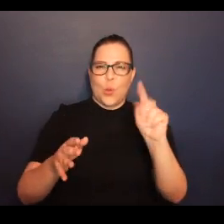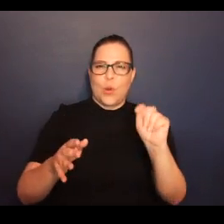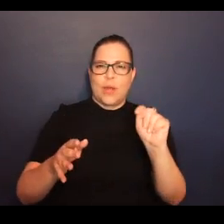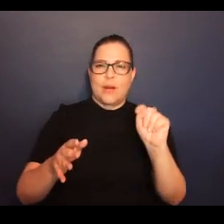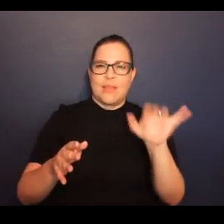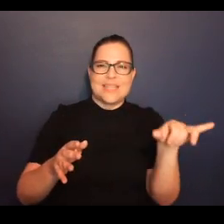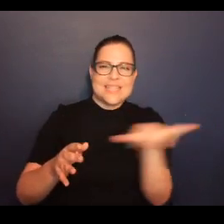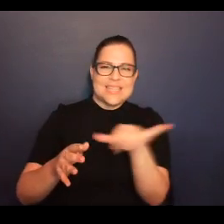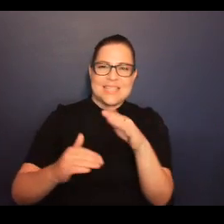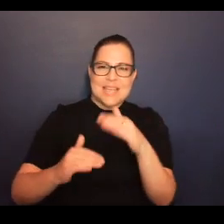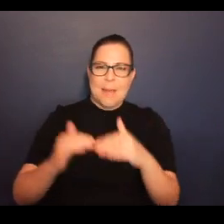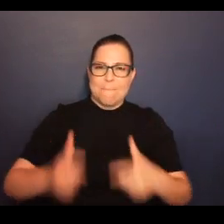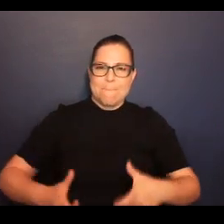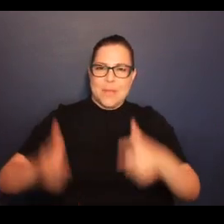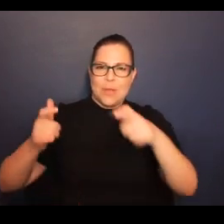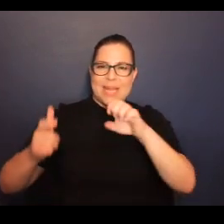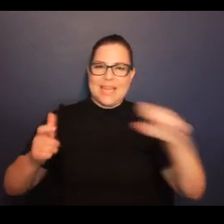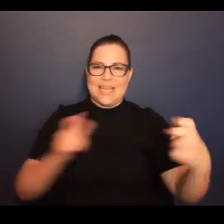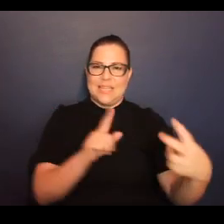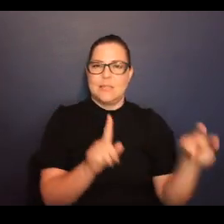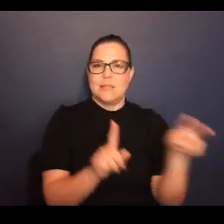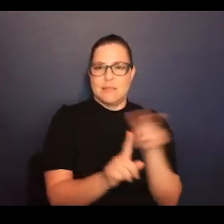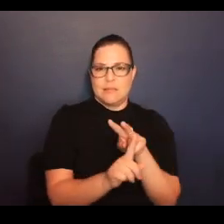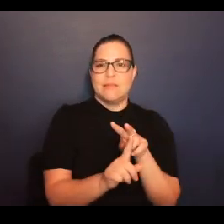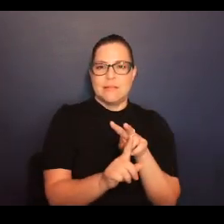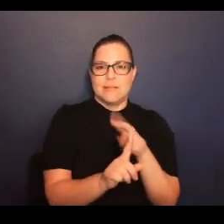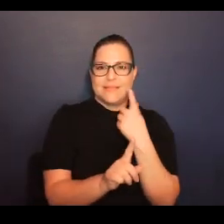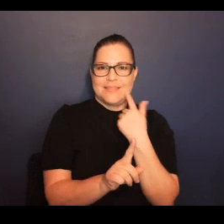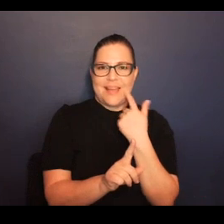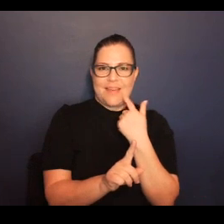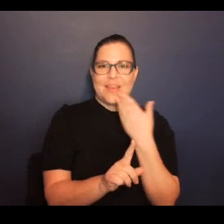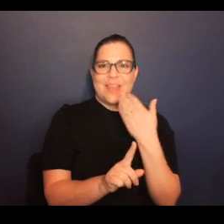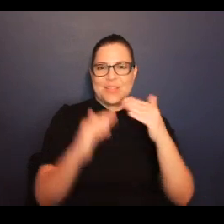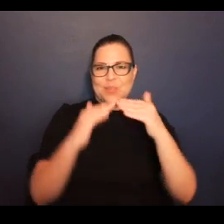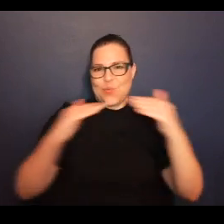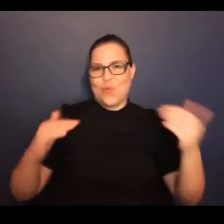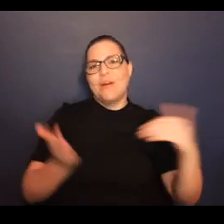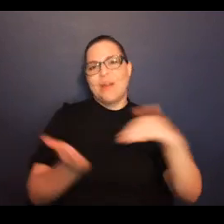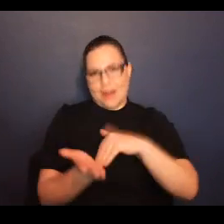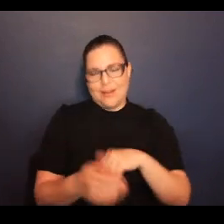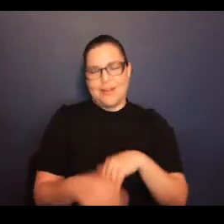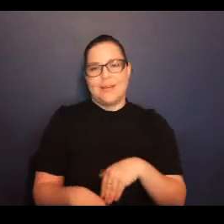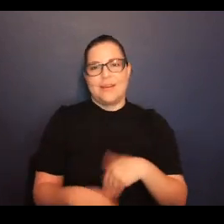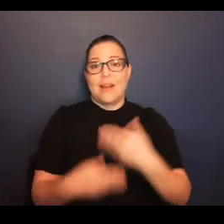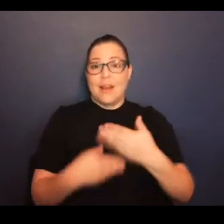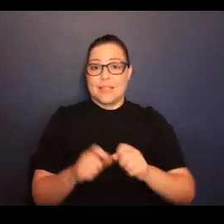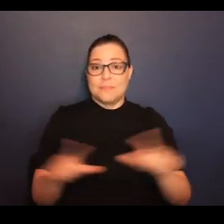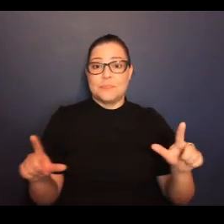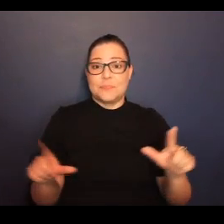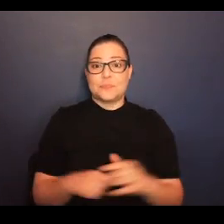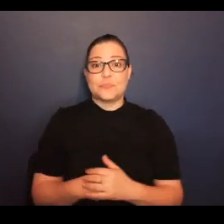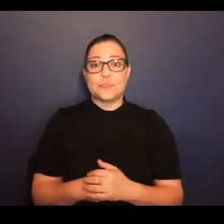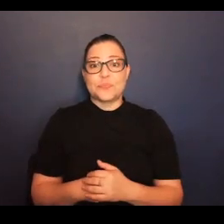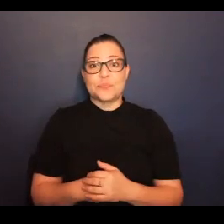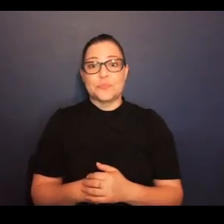same building, looking east. And there's the roof again. And the next one.